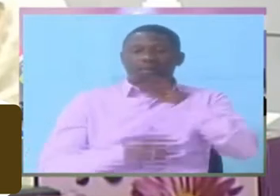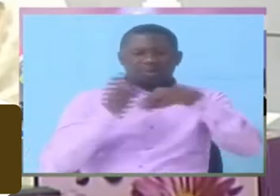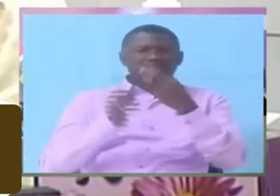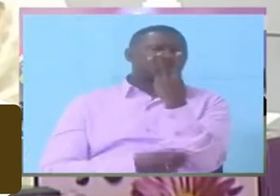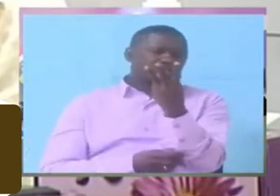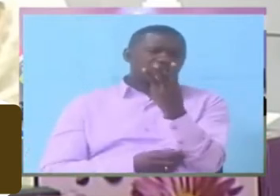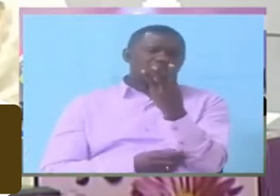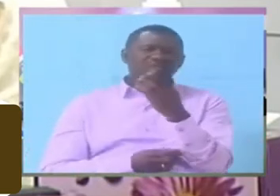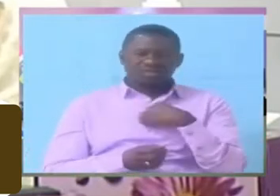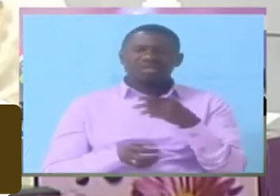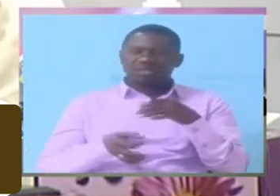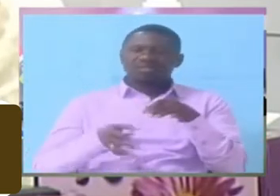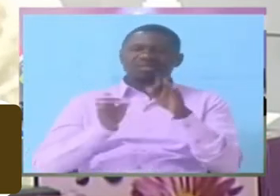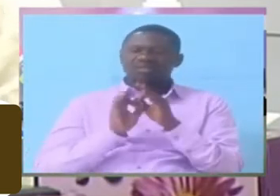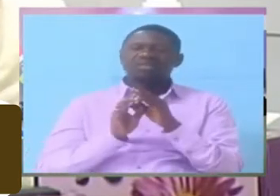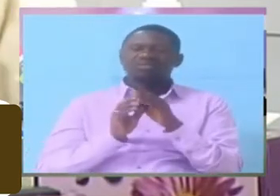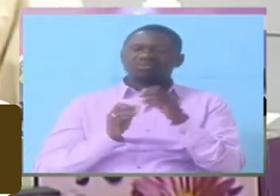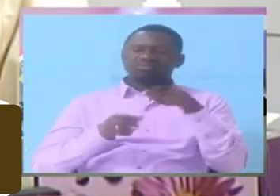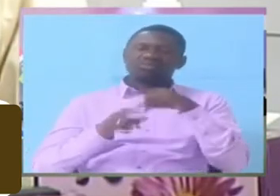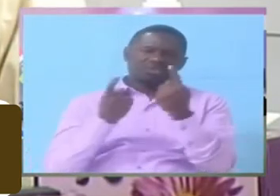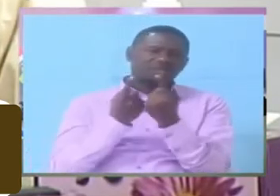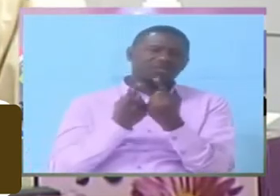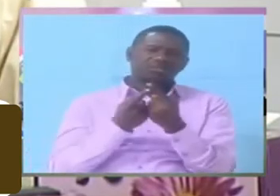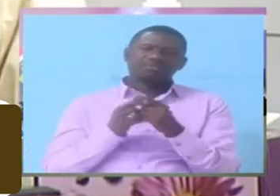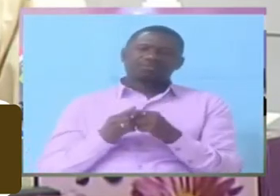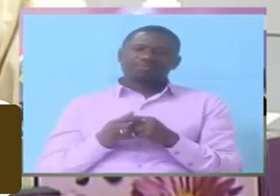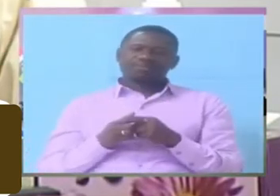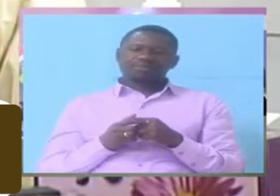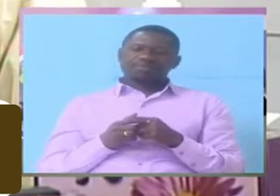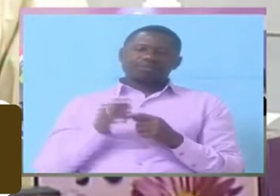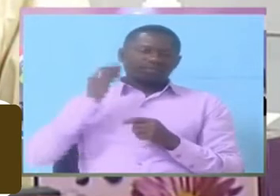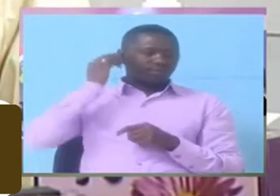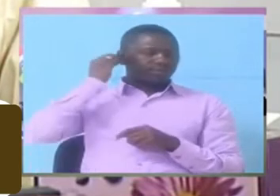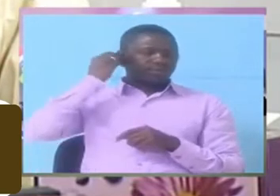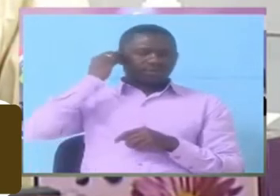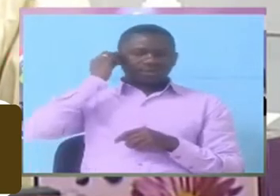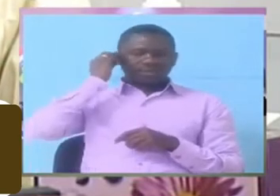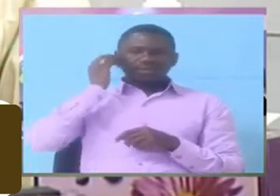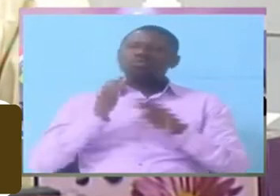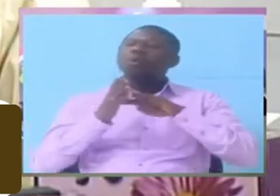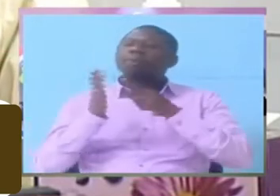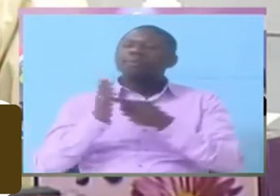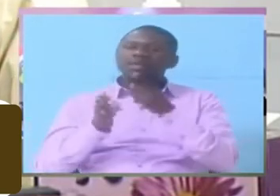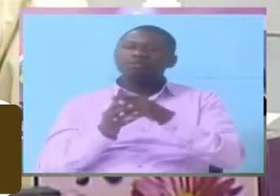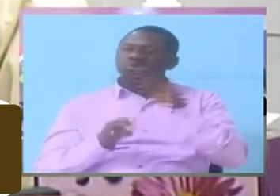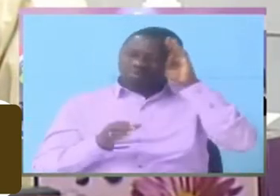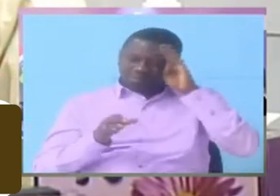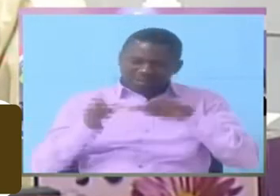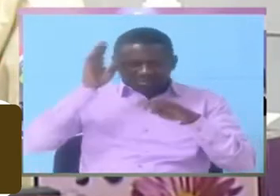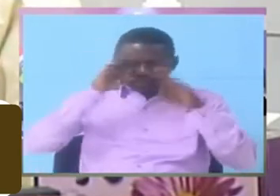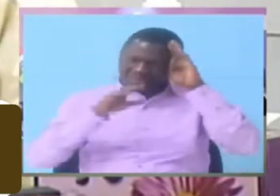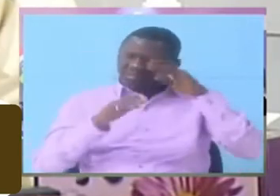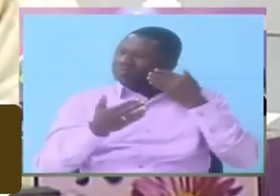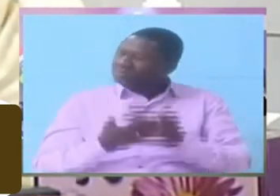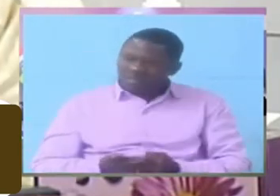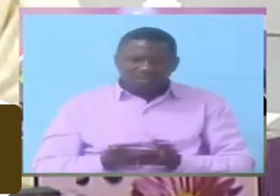sabafo we koluta kabonyo to follow. The bottom line here is you pleaded with Jammeh, yeah, for their